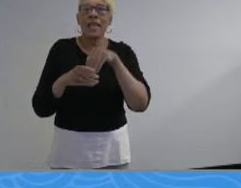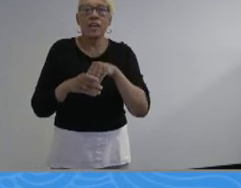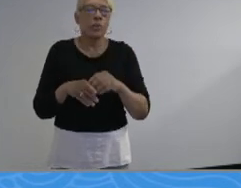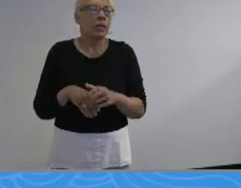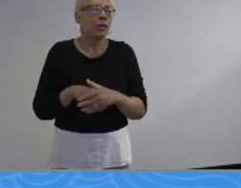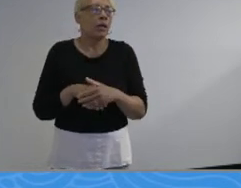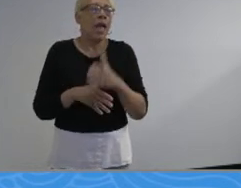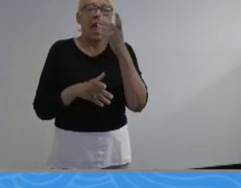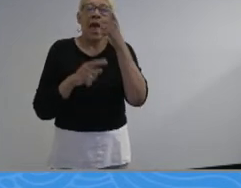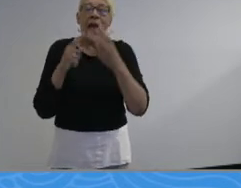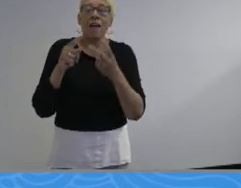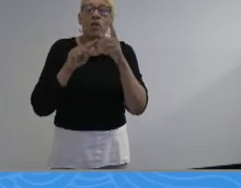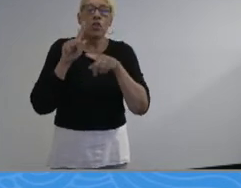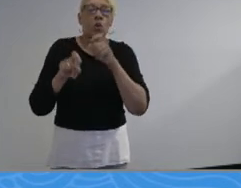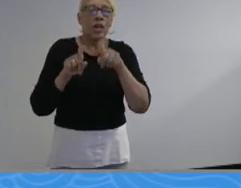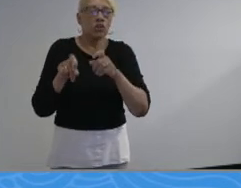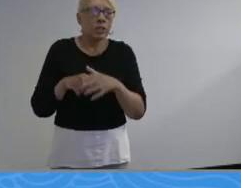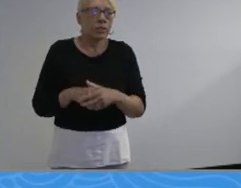those questions